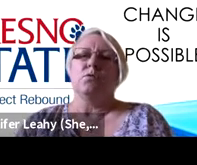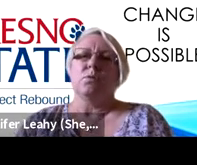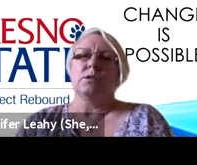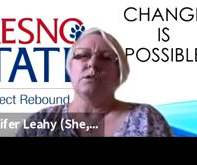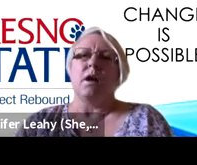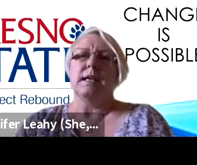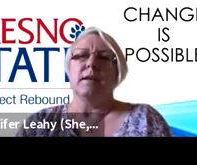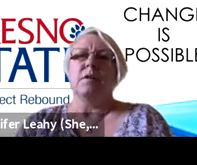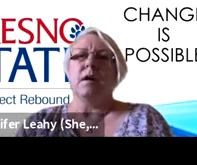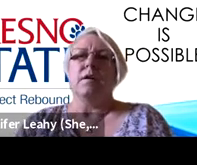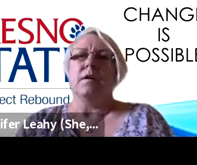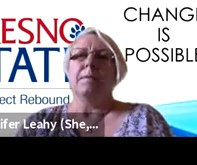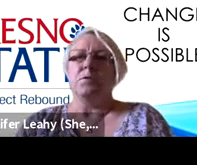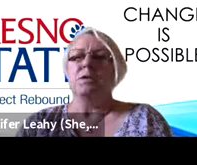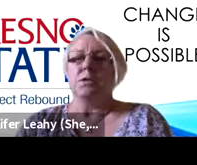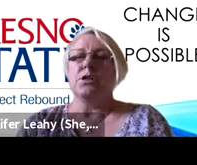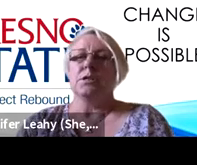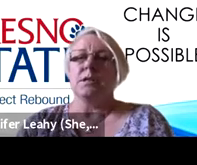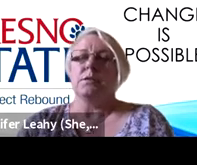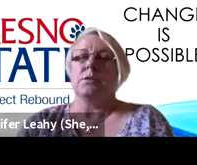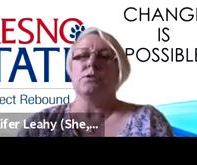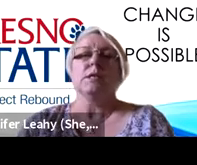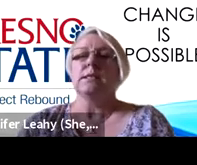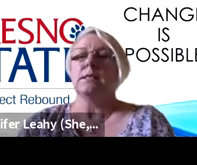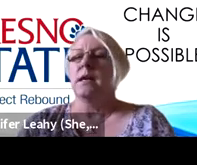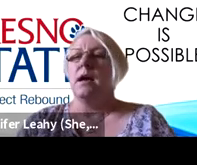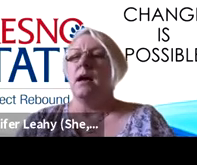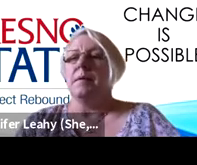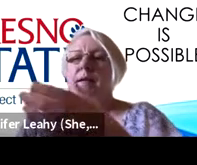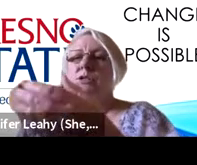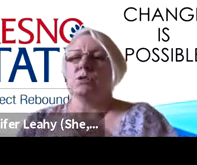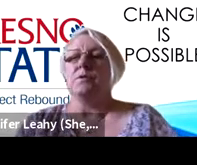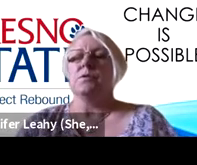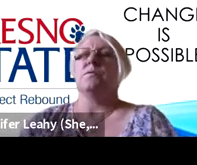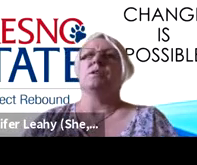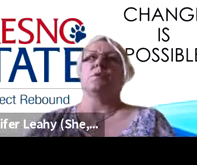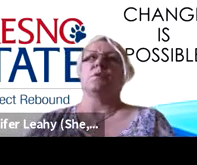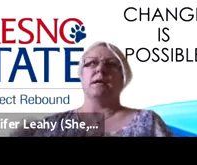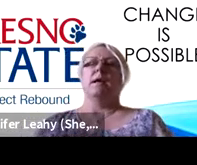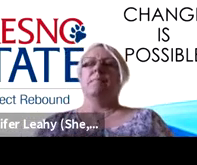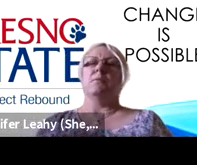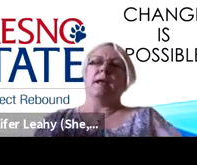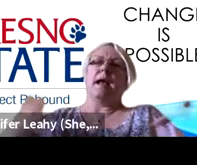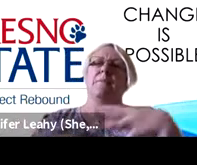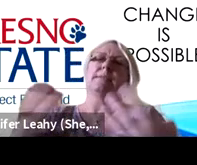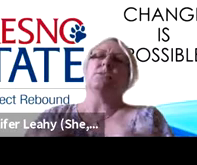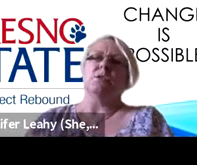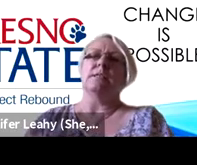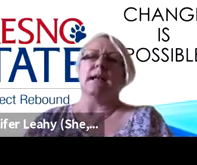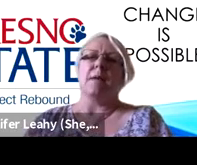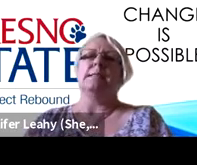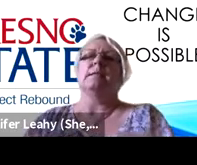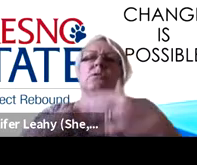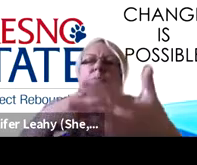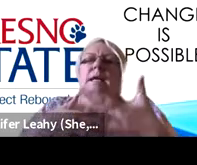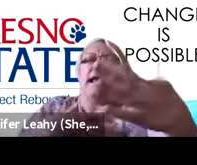to go towards offsetting food insecurity amongst our students. And that's just one of those events where we ask the students